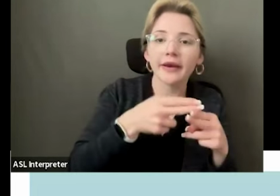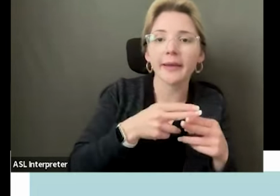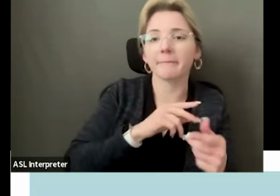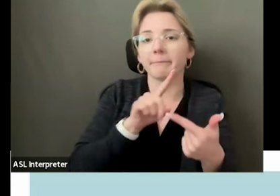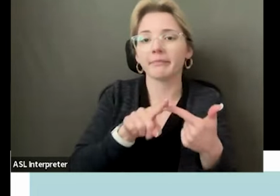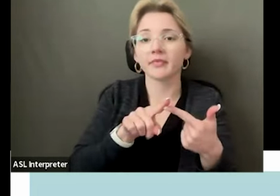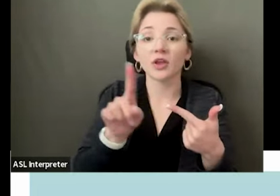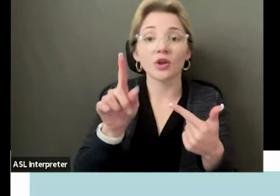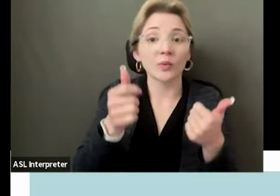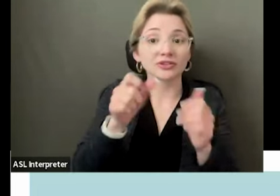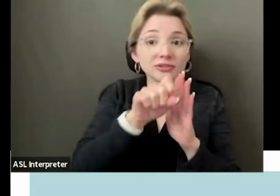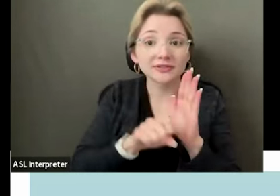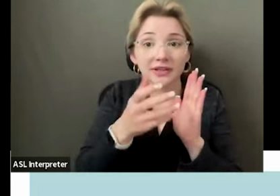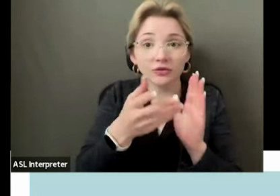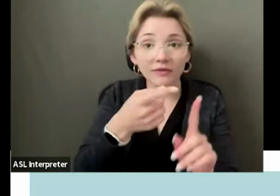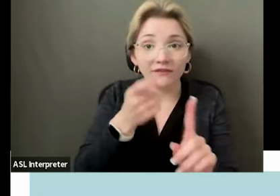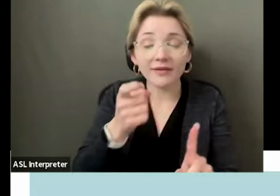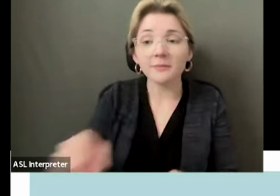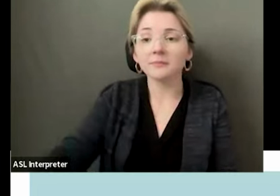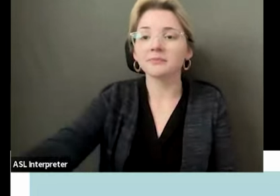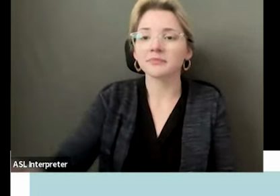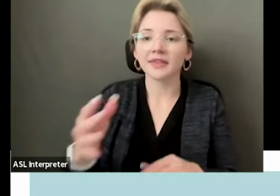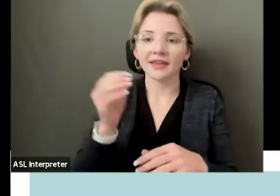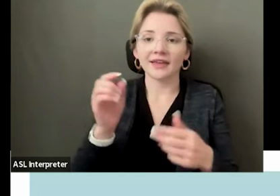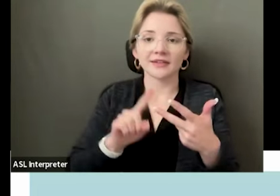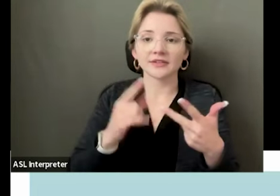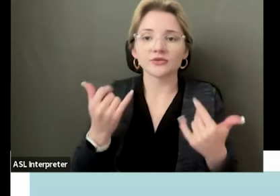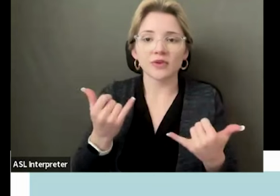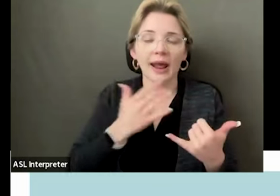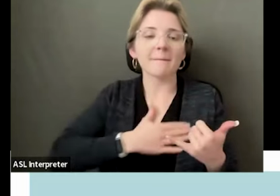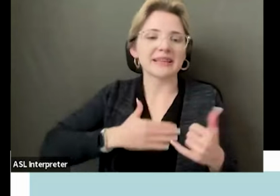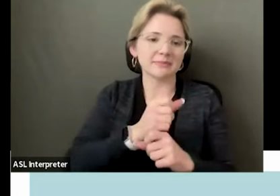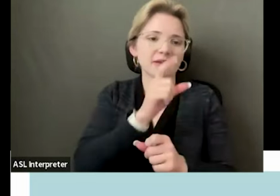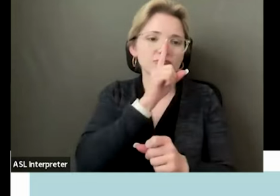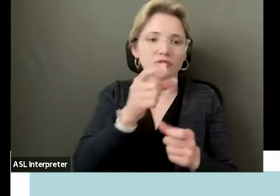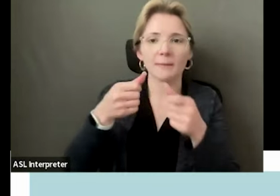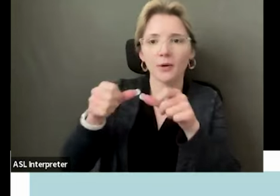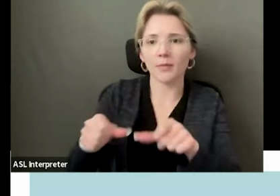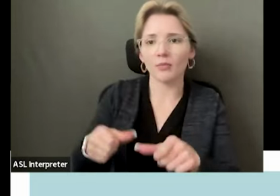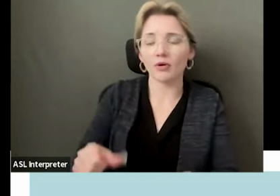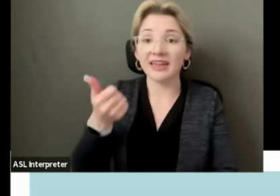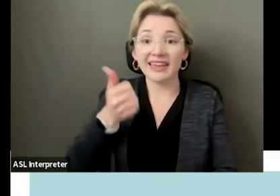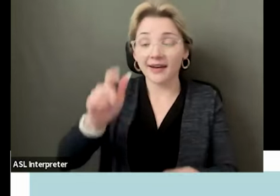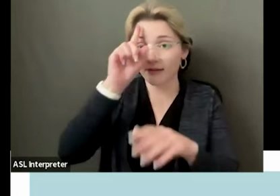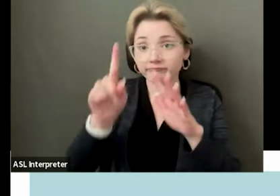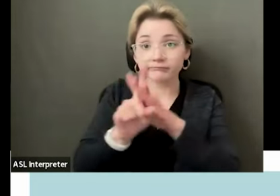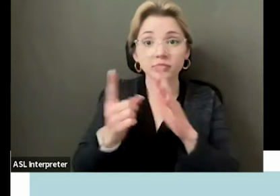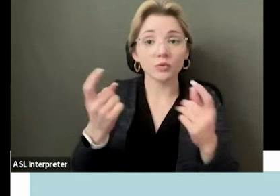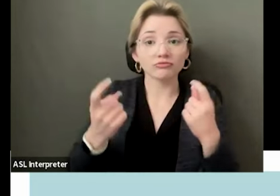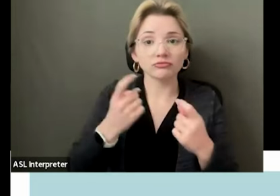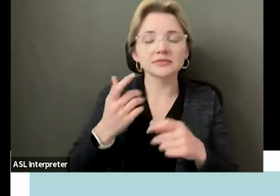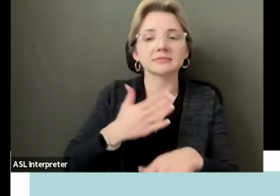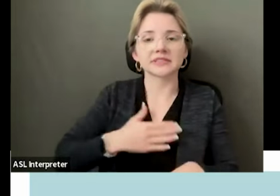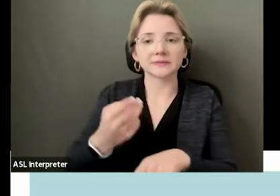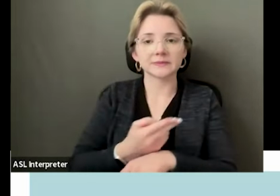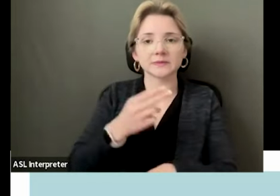do ask that today you post all questions in the Q&A box. Questions in the box may be answered in